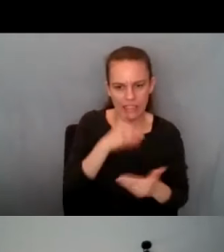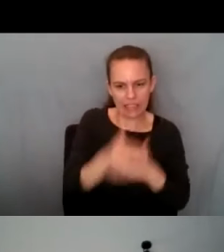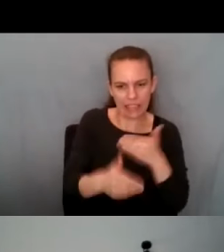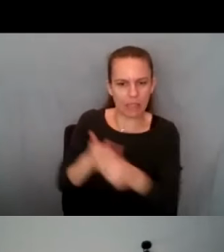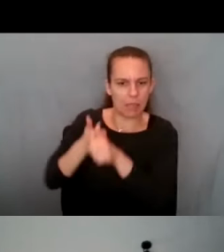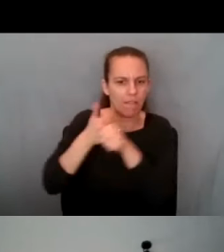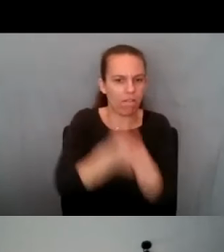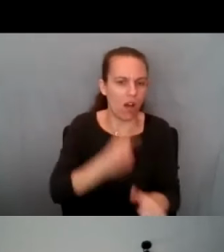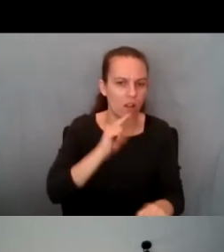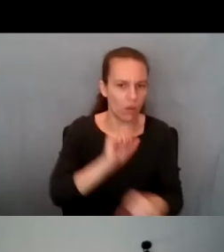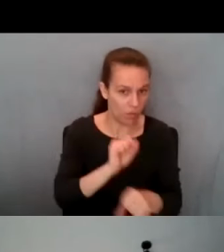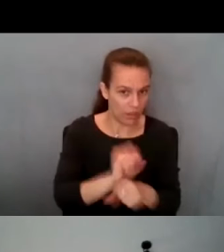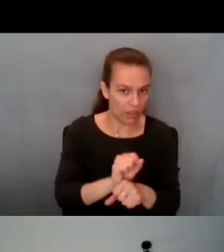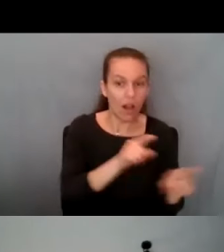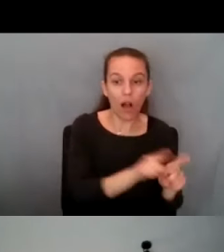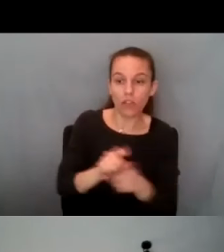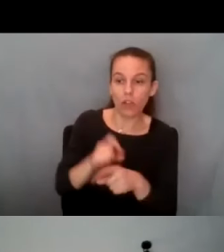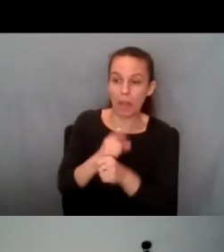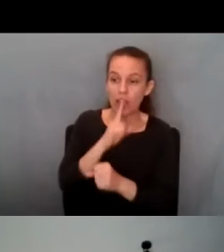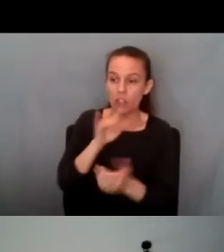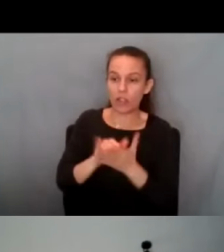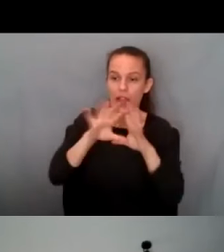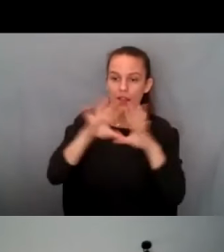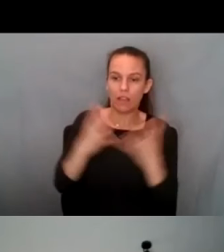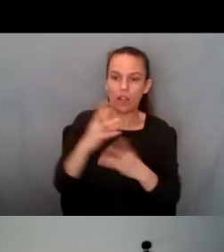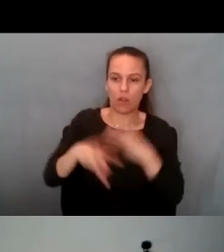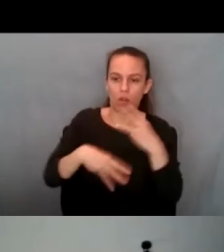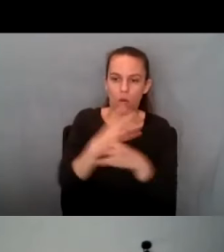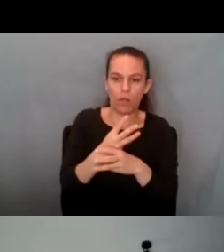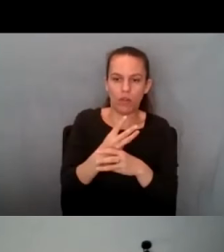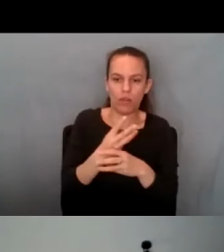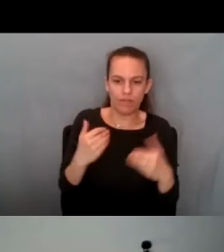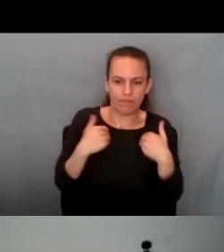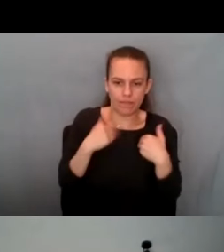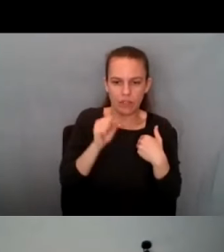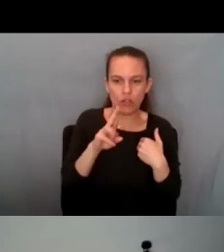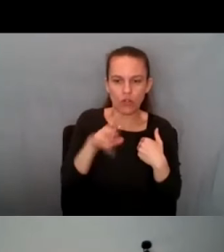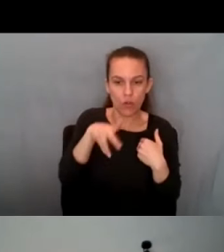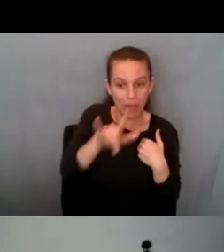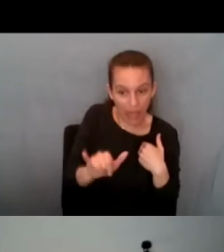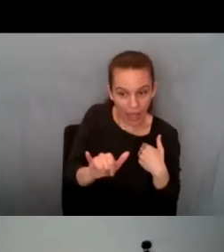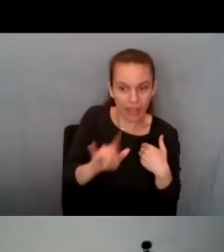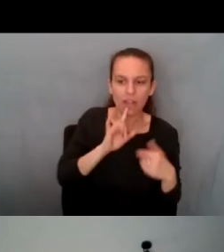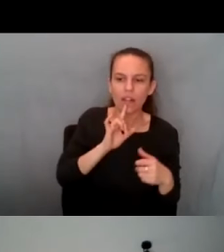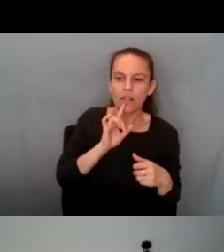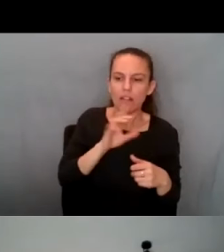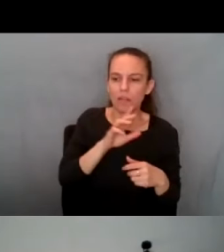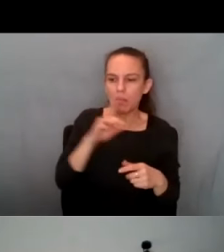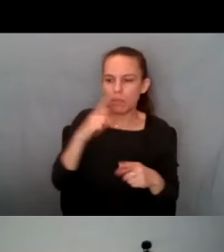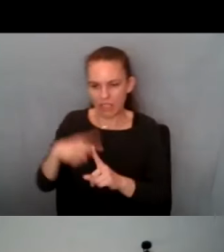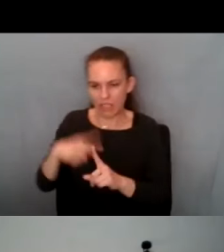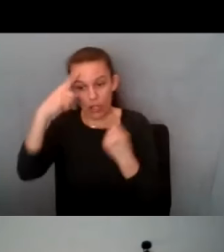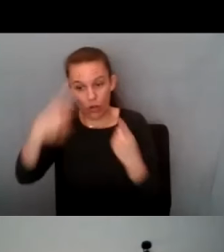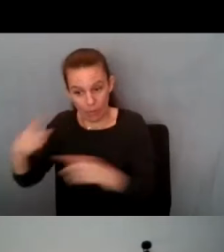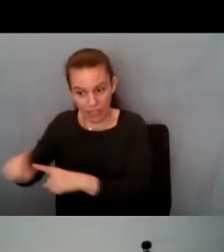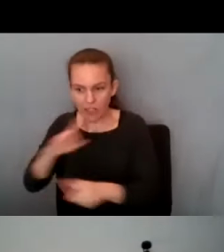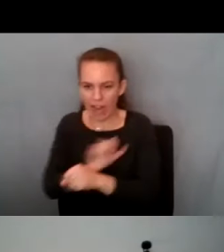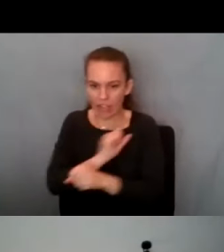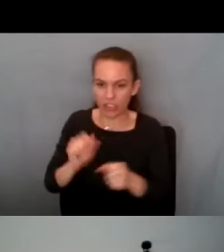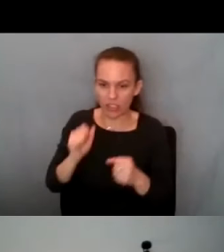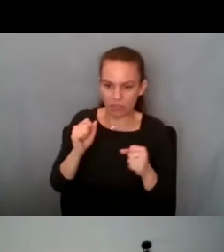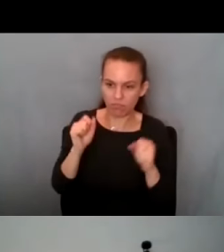ensuring that the global supply and the supply of the agreements that we have are able to be delivered. But it's very important that we now work